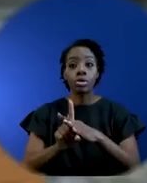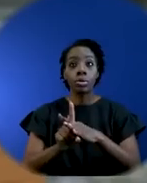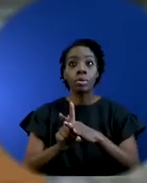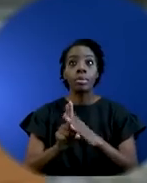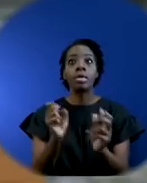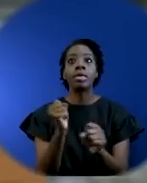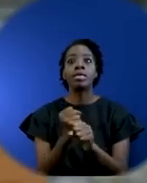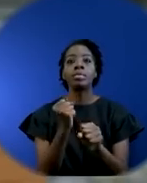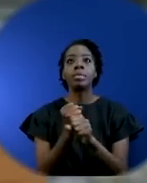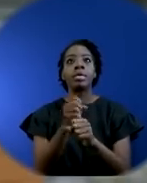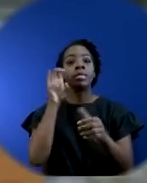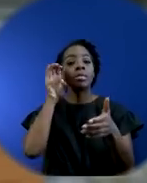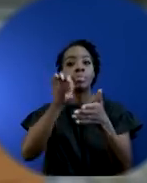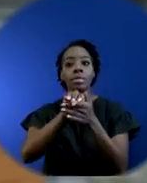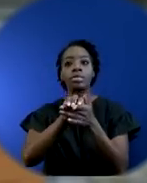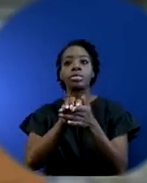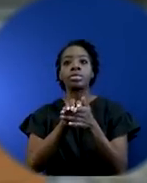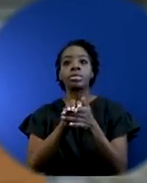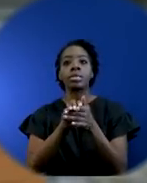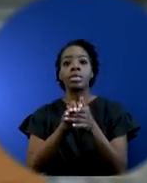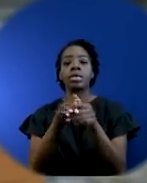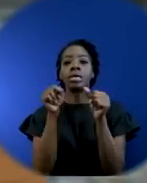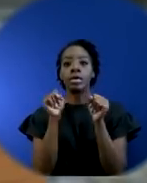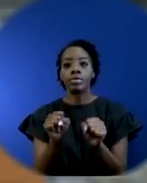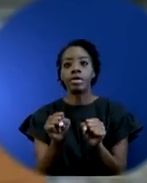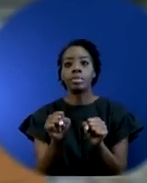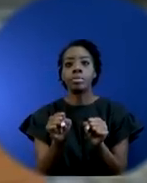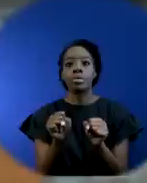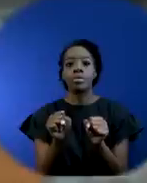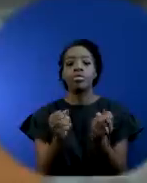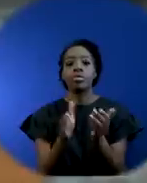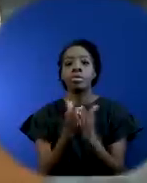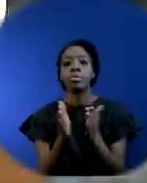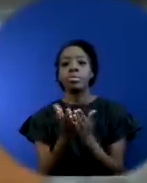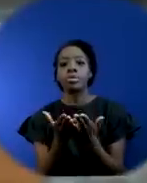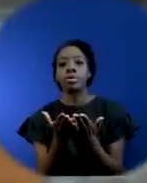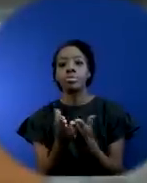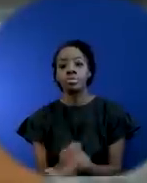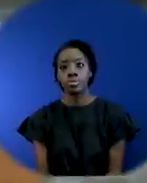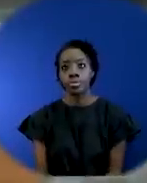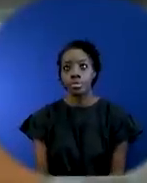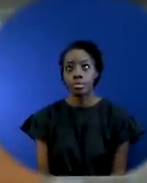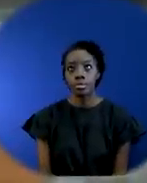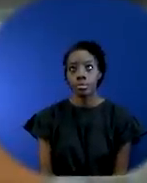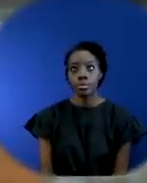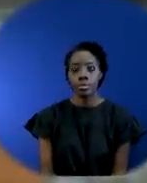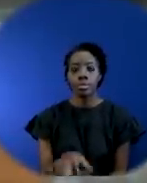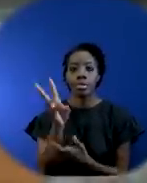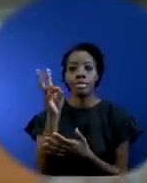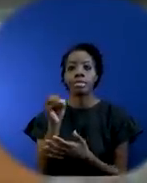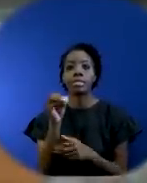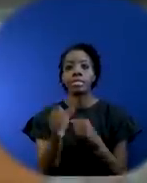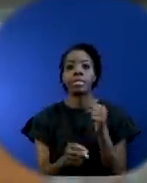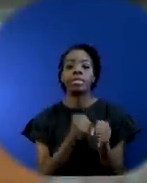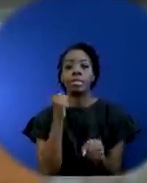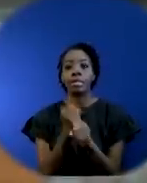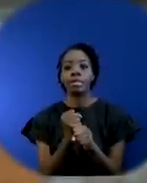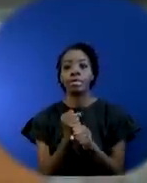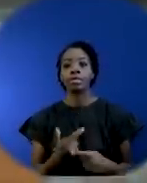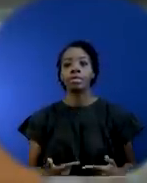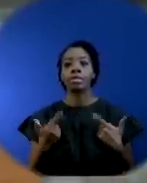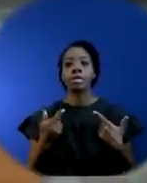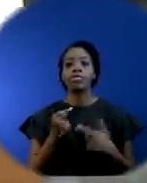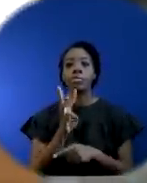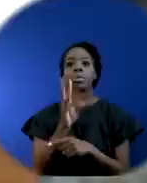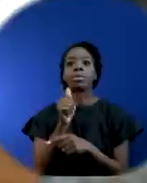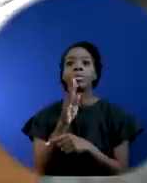make those pictures available to the company that will assemble our pictorial directory for the 60th year of the life of Wheeler